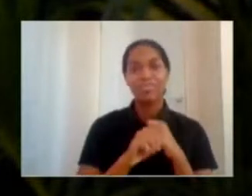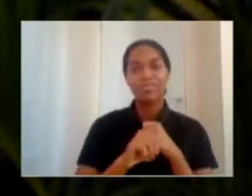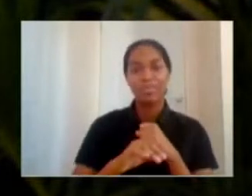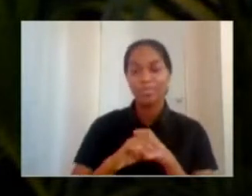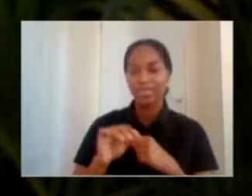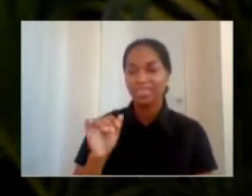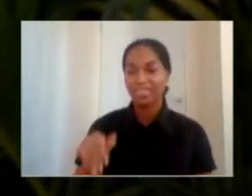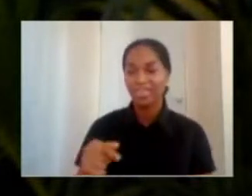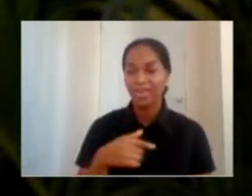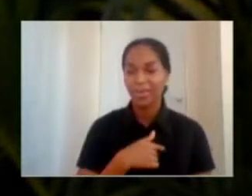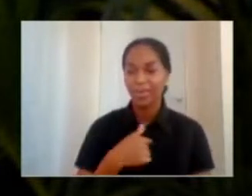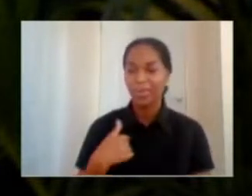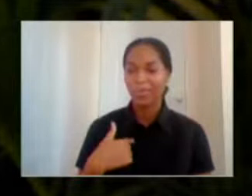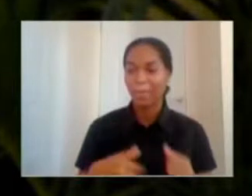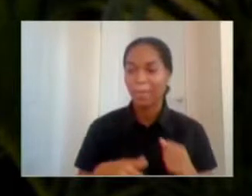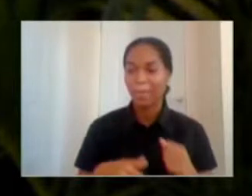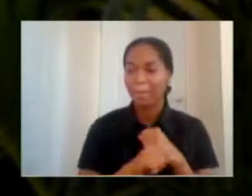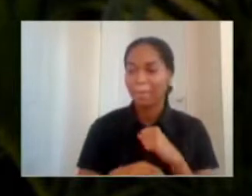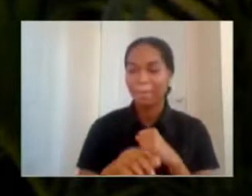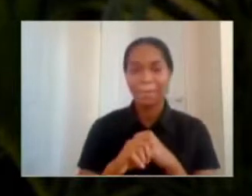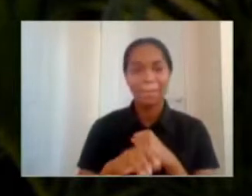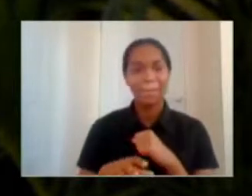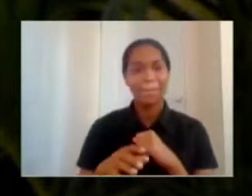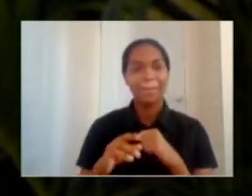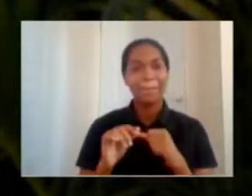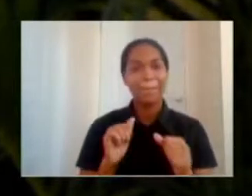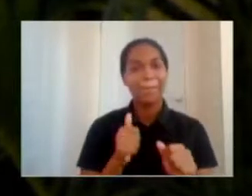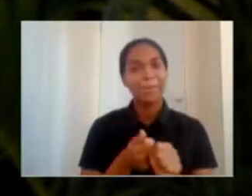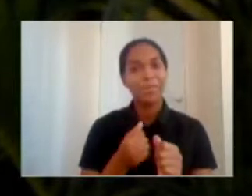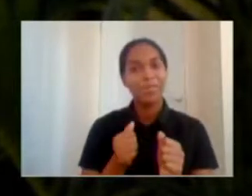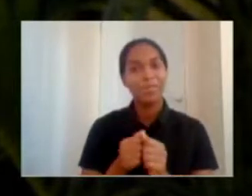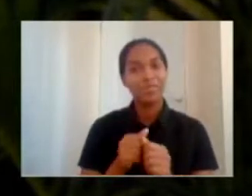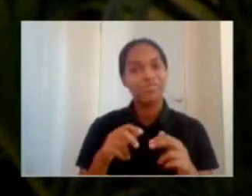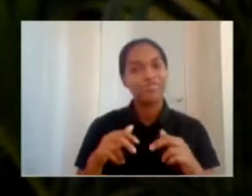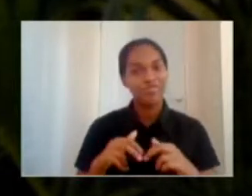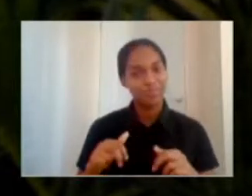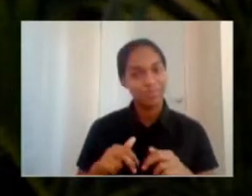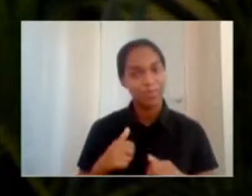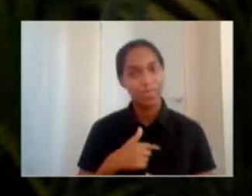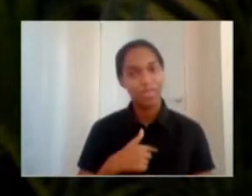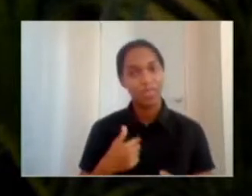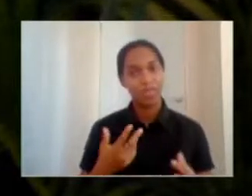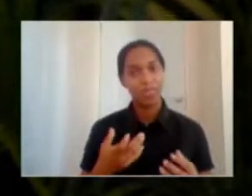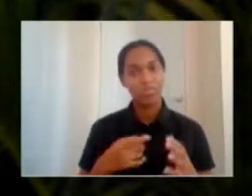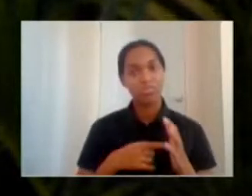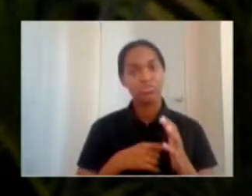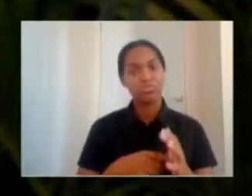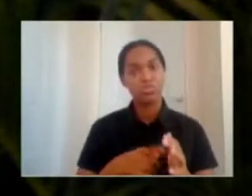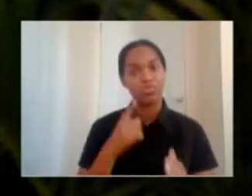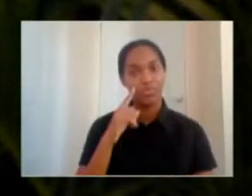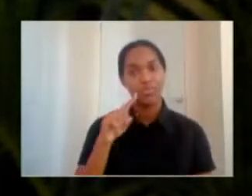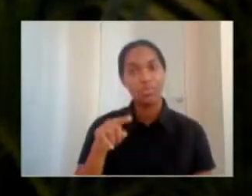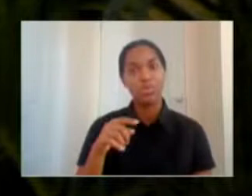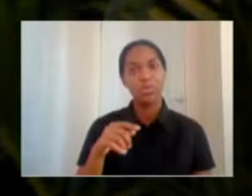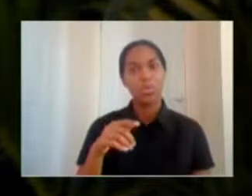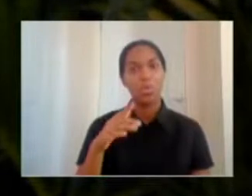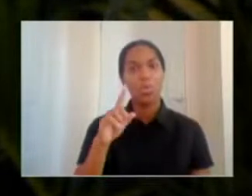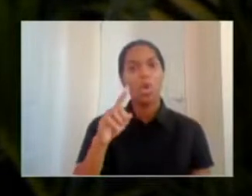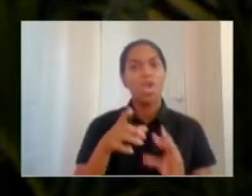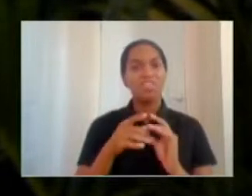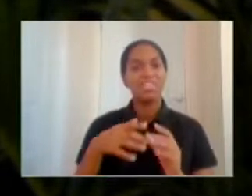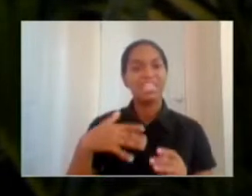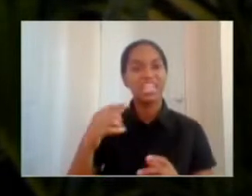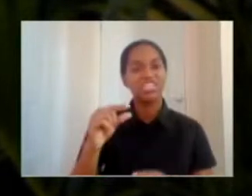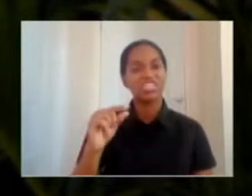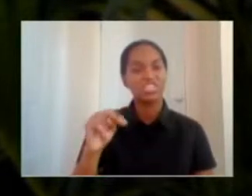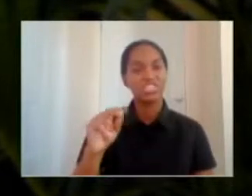we promote, and then we follow it up with research. And I want to show for you one of the next gen TV ads that just came out